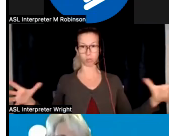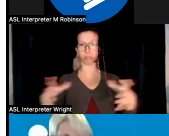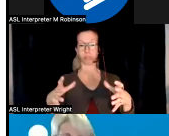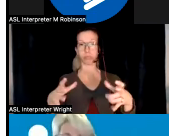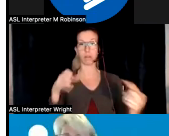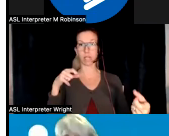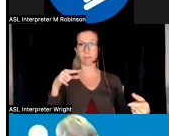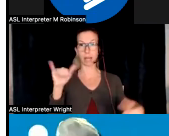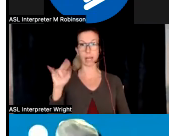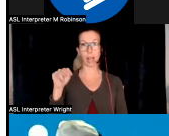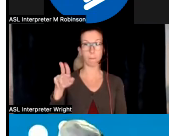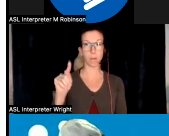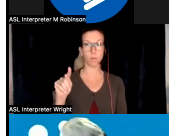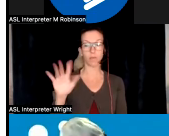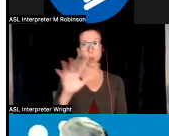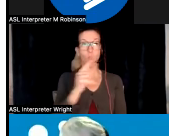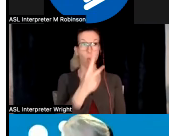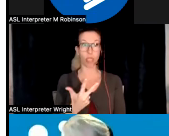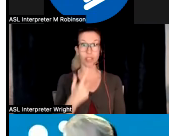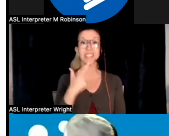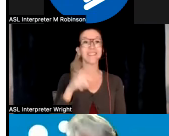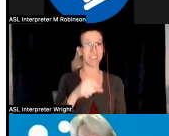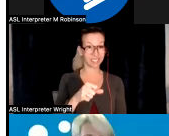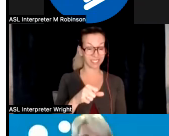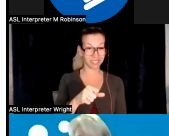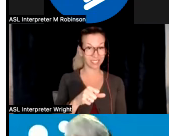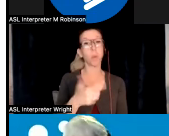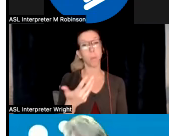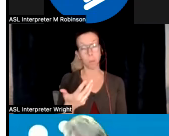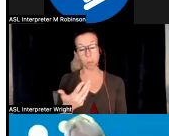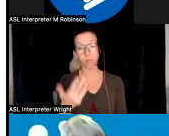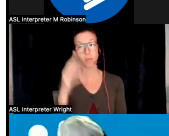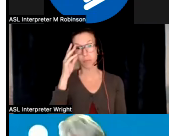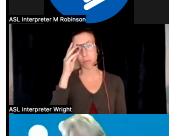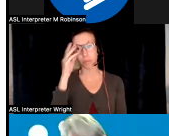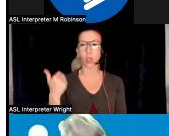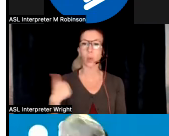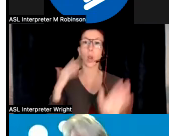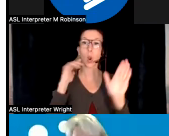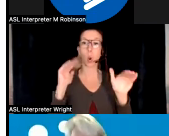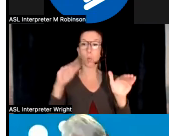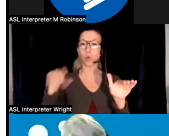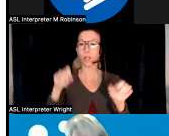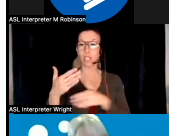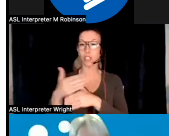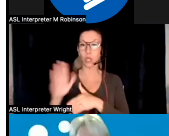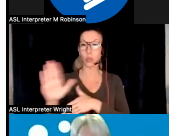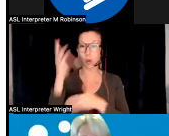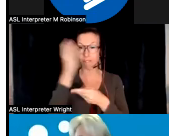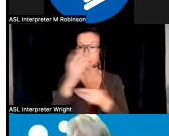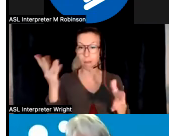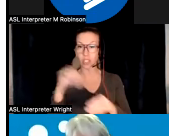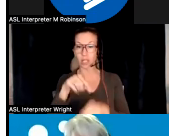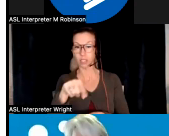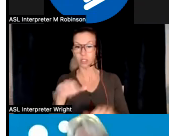and input. About a third of you said, yes, we do have that. So we hope, share information in the chat. Please feel free to share